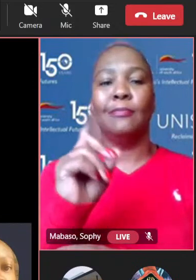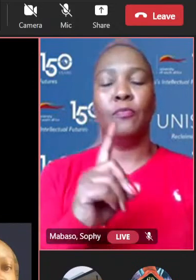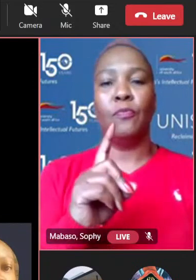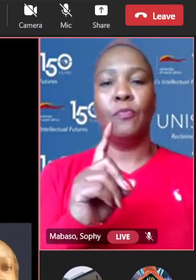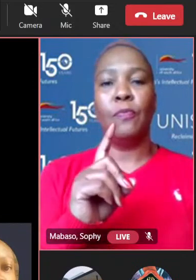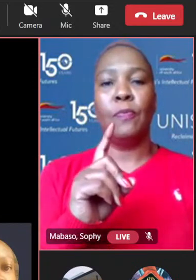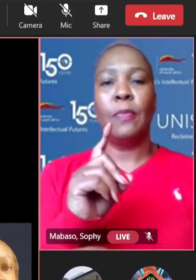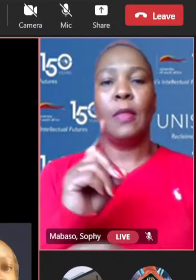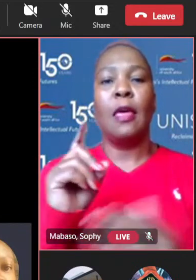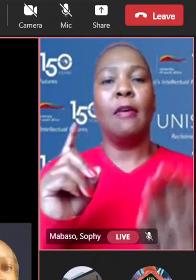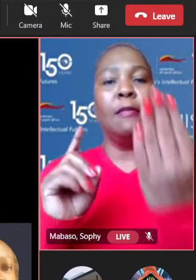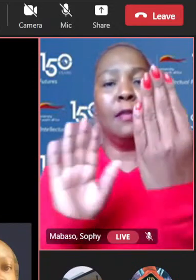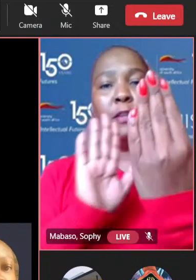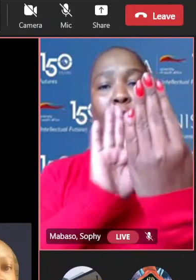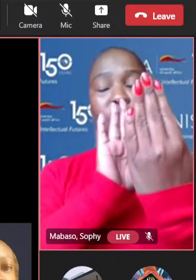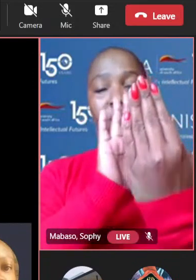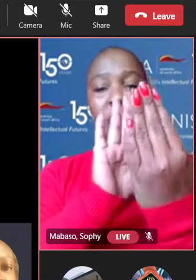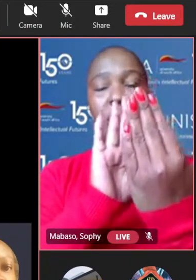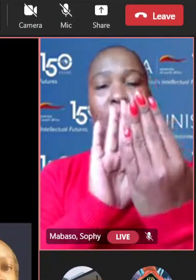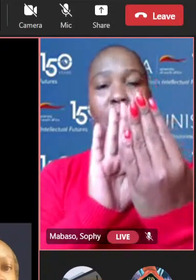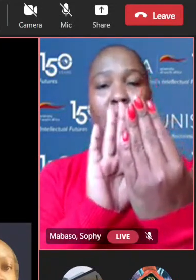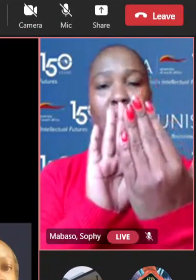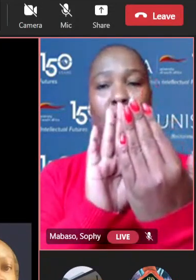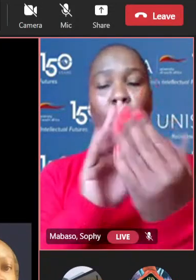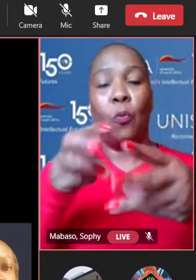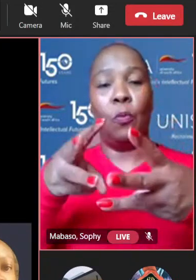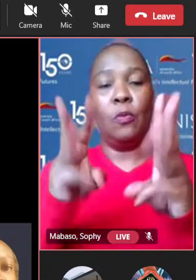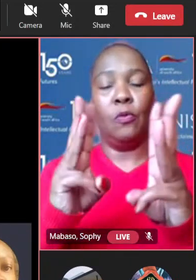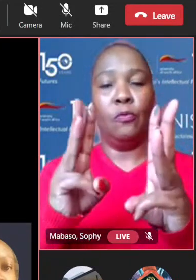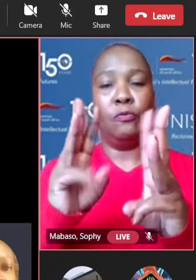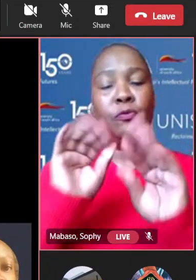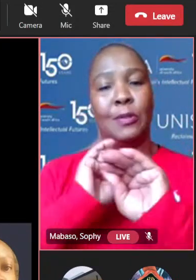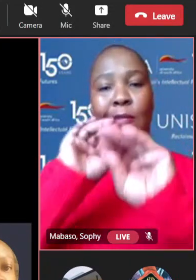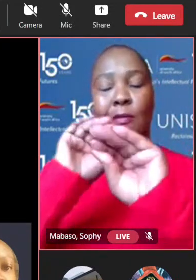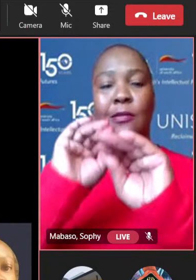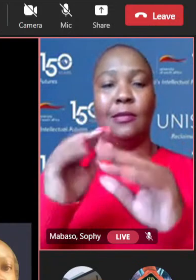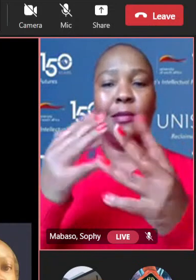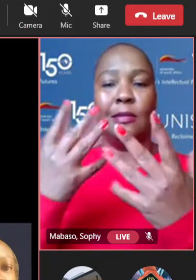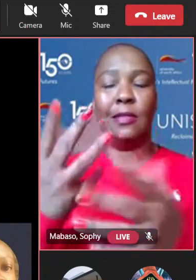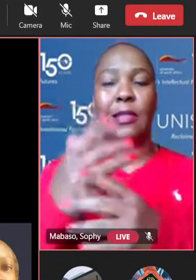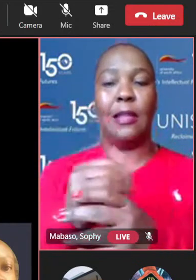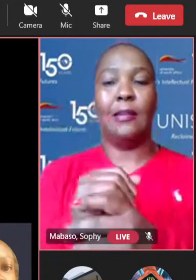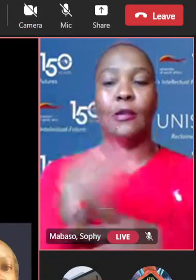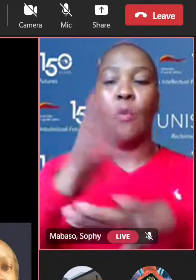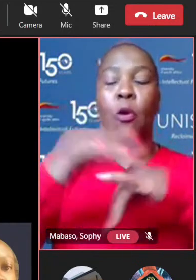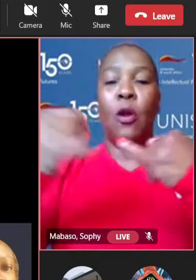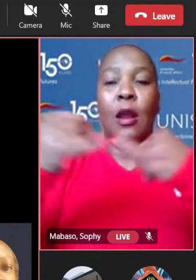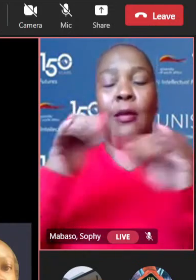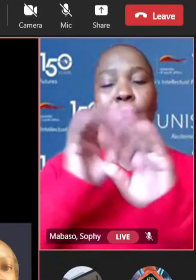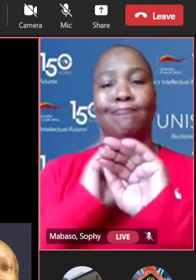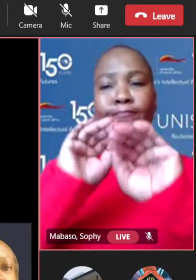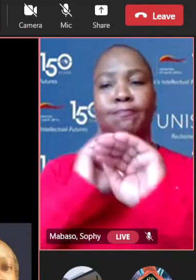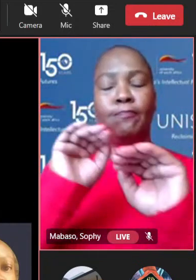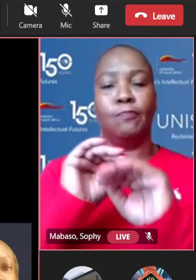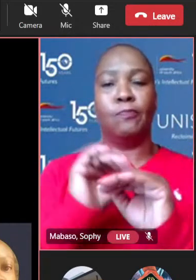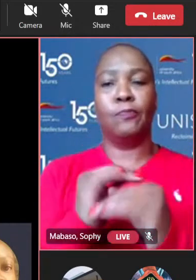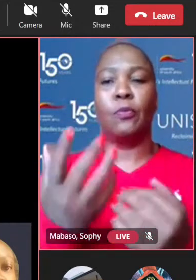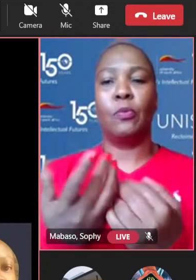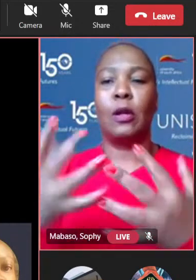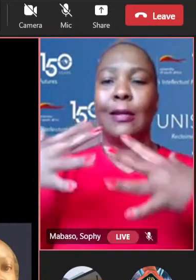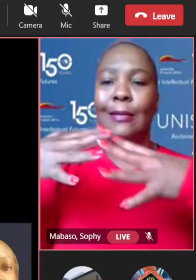face-to-face mode of tutoring, but now we also call it virtual tutoring, virtual synchronous